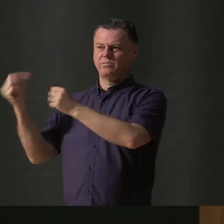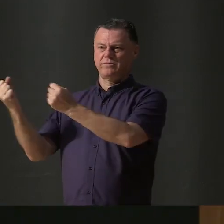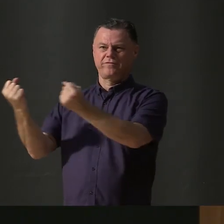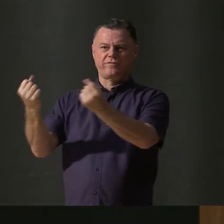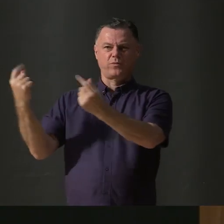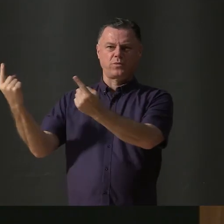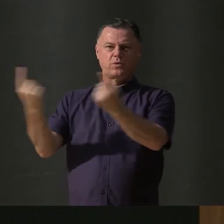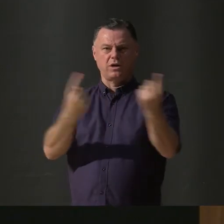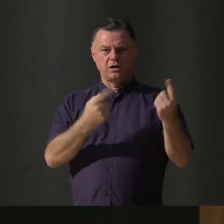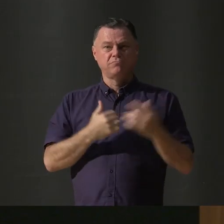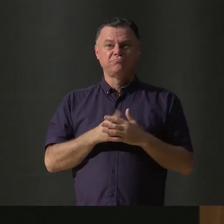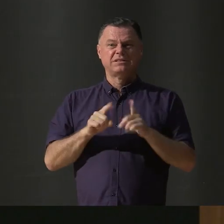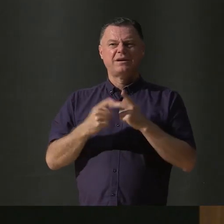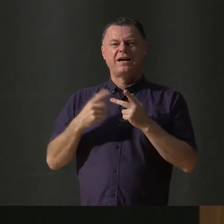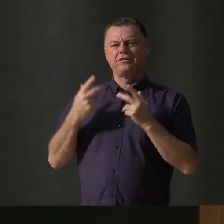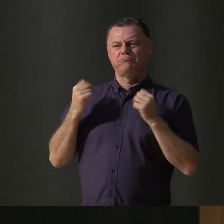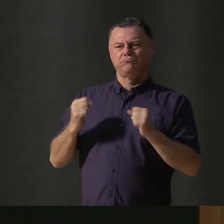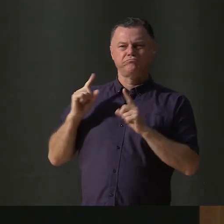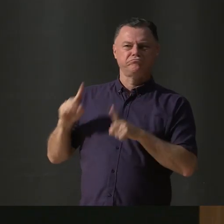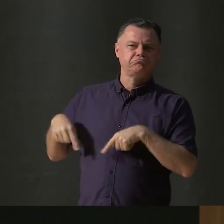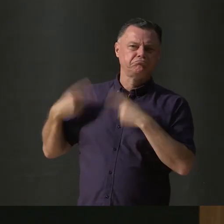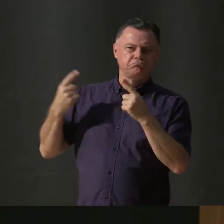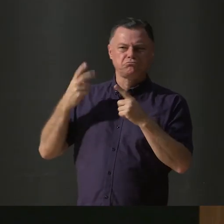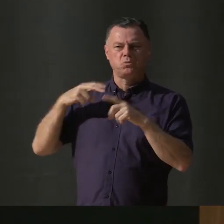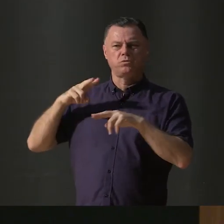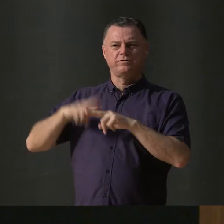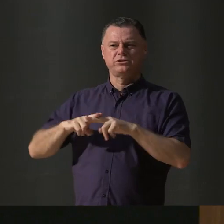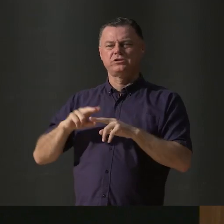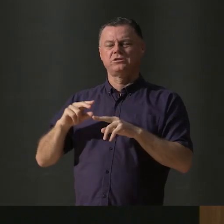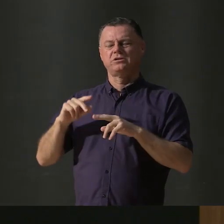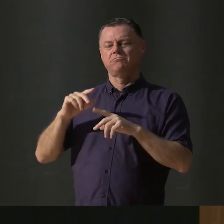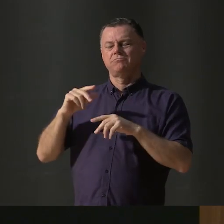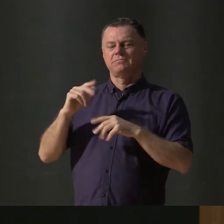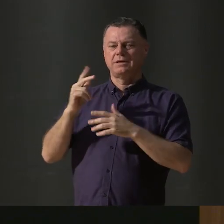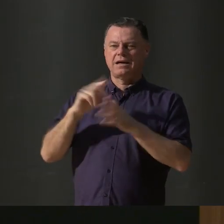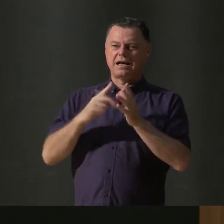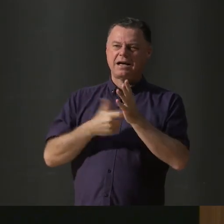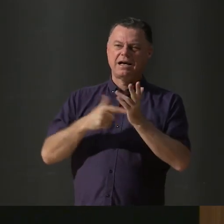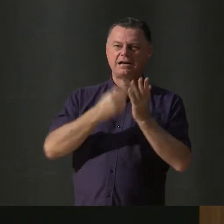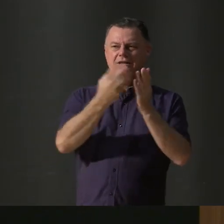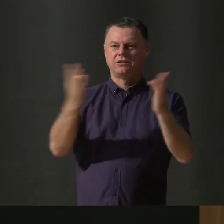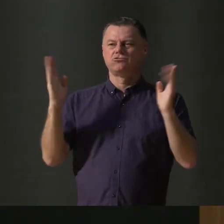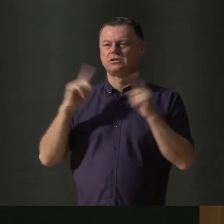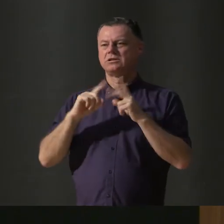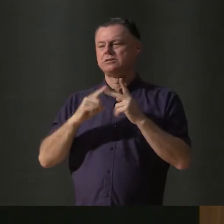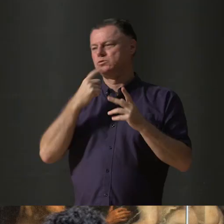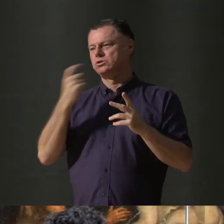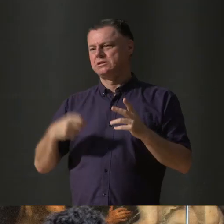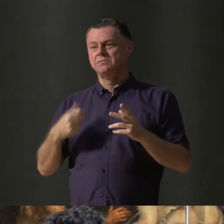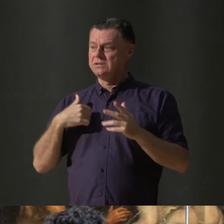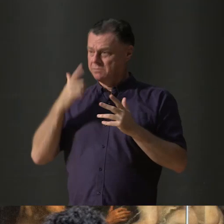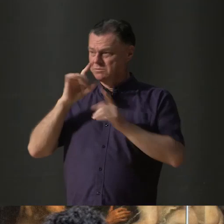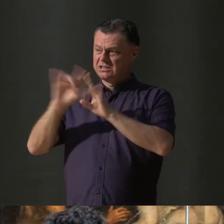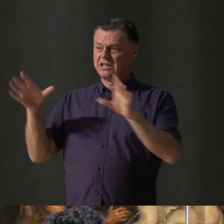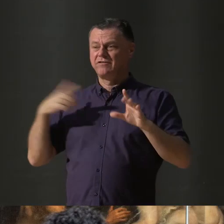even more traditional museums and art galleries are encouraging their audiences to take photos of themselves and artefacts and post